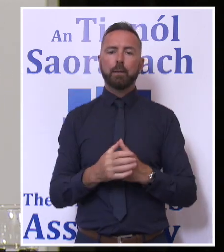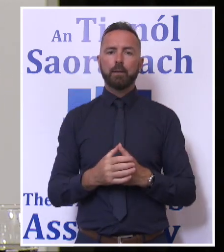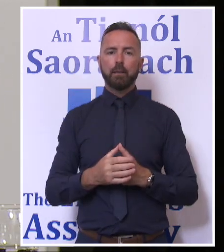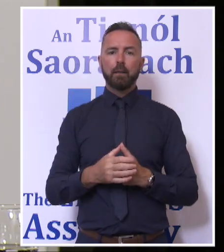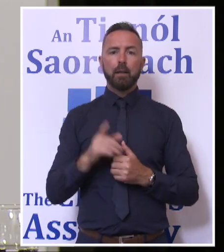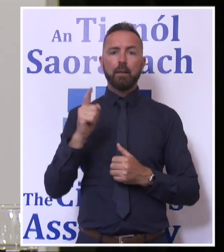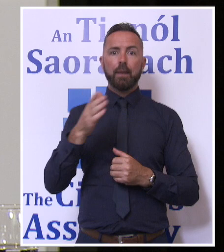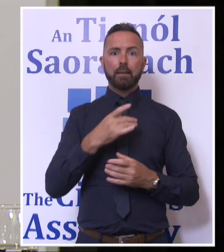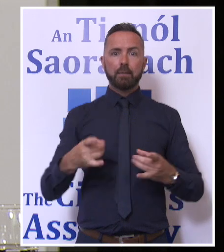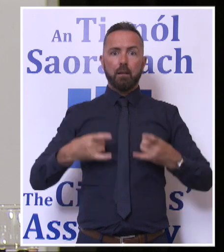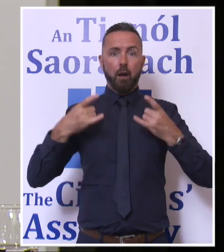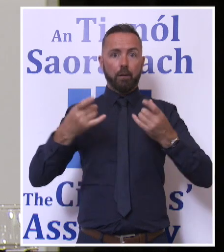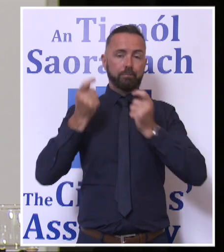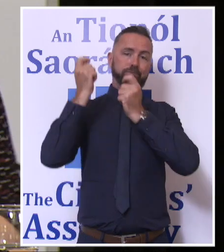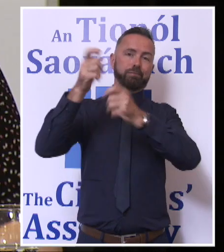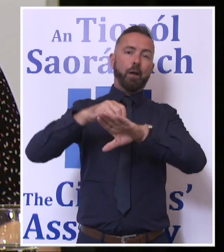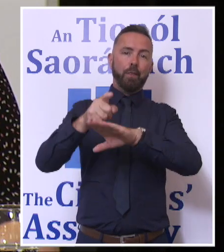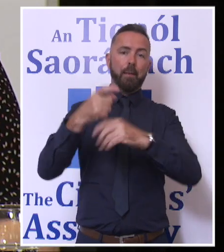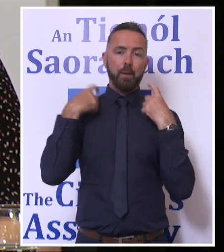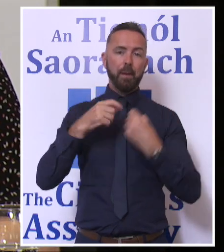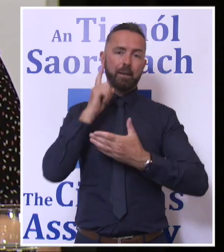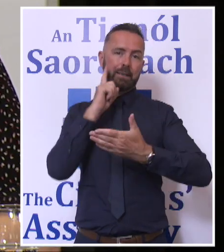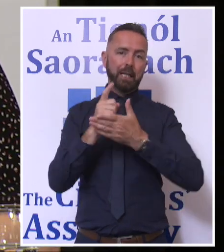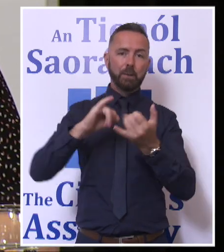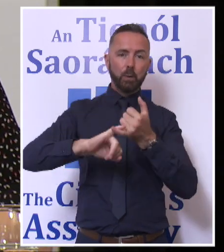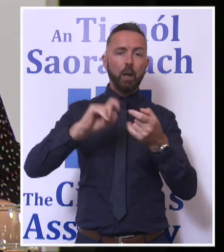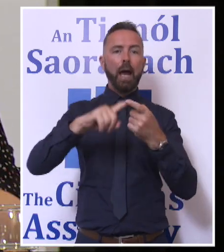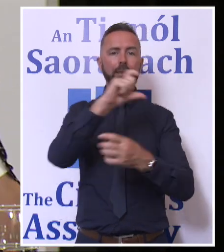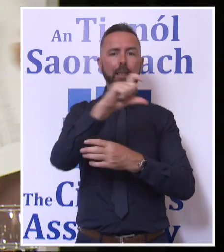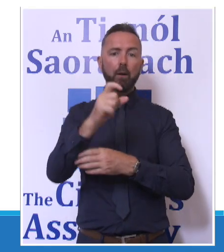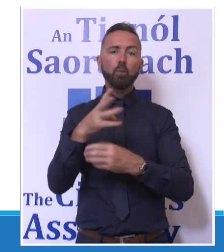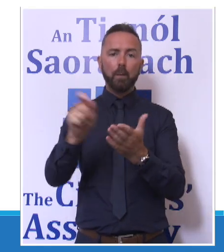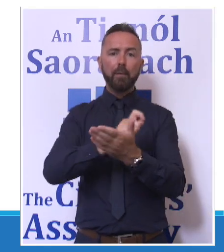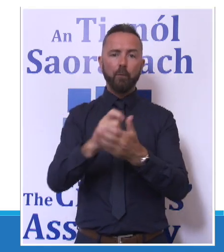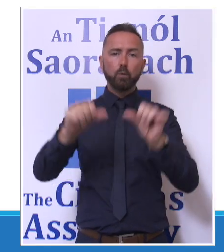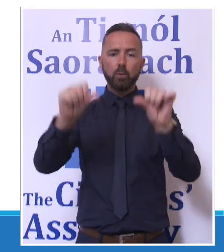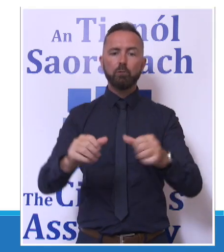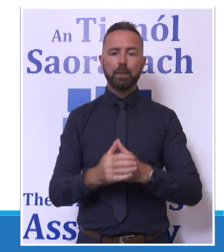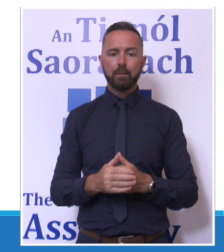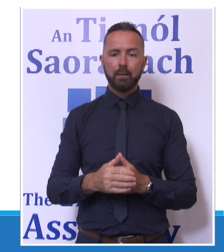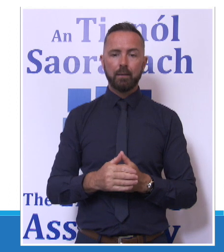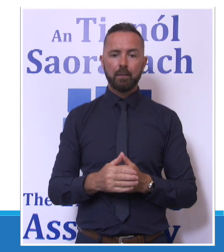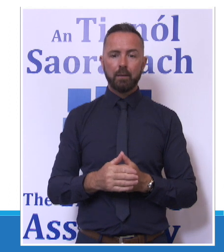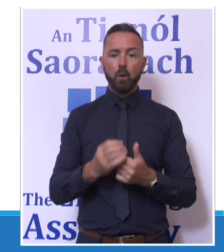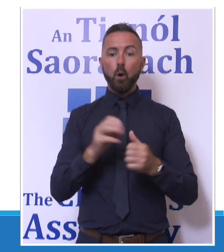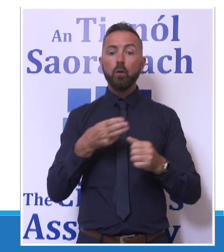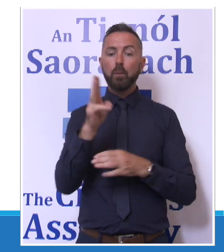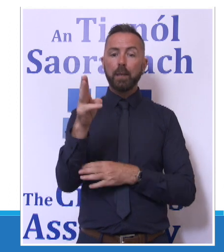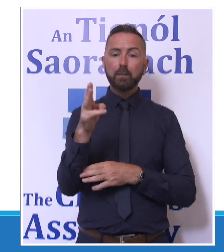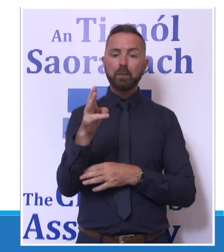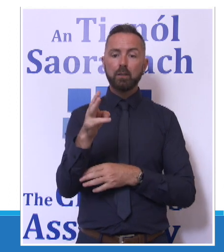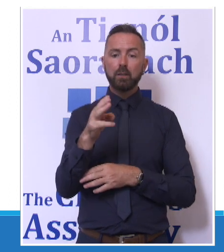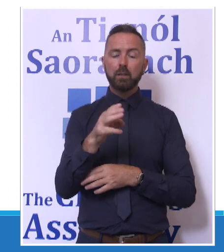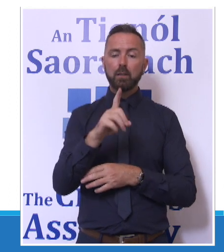will be bestowed this honour, and then the council vote on it in full. Up here we have the Duke and Duchess of Cambridge, who visited Howth again in